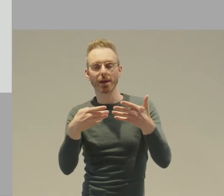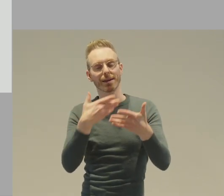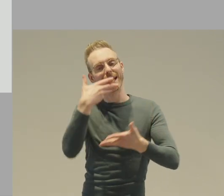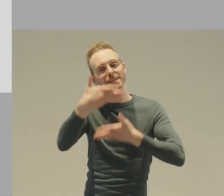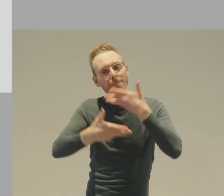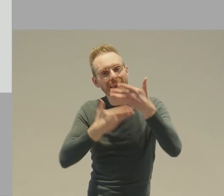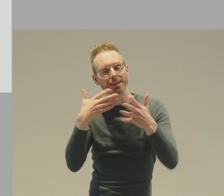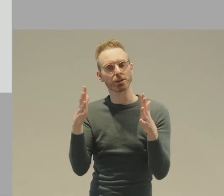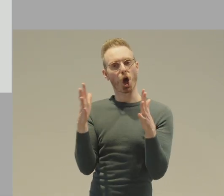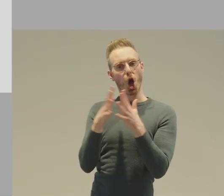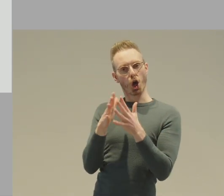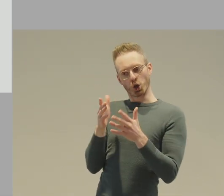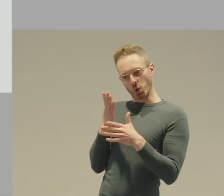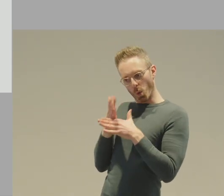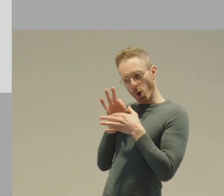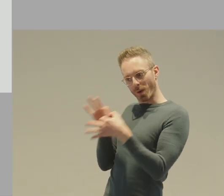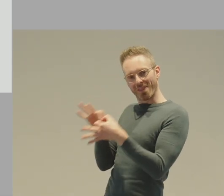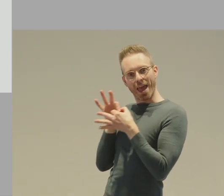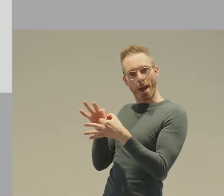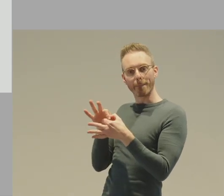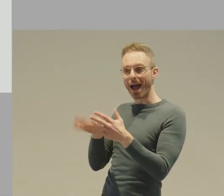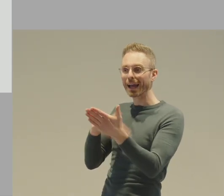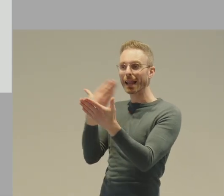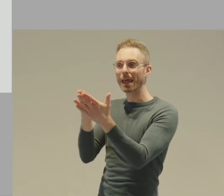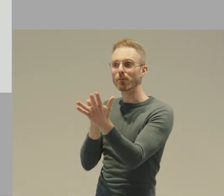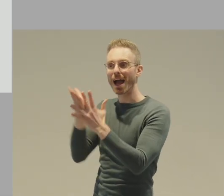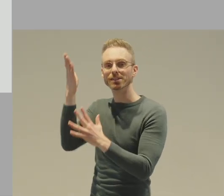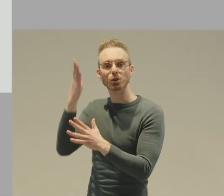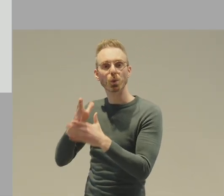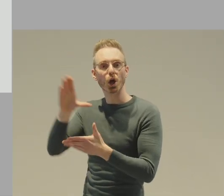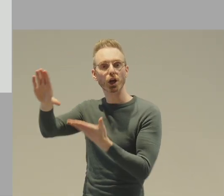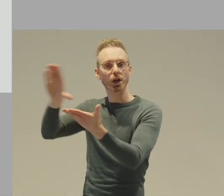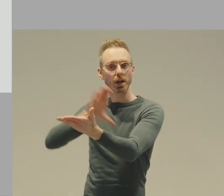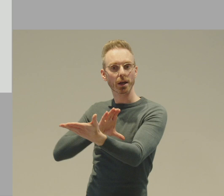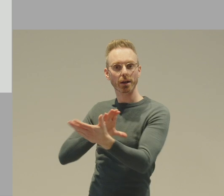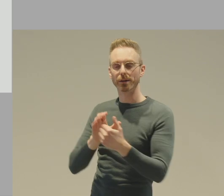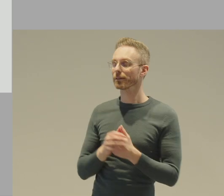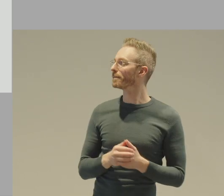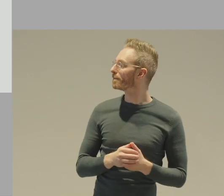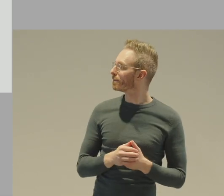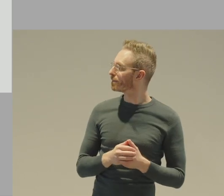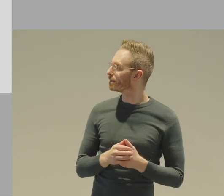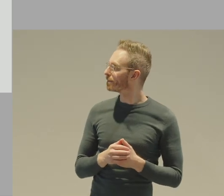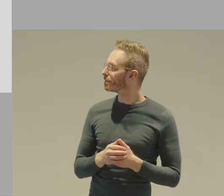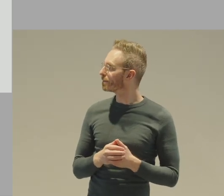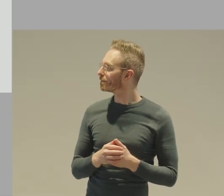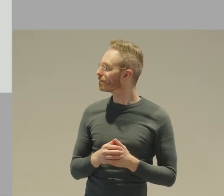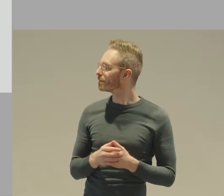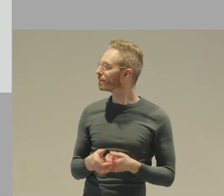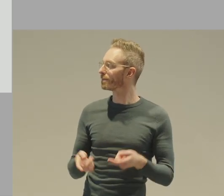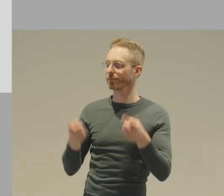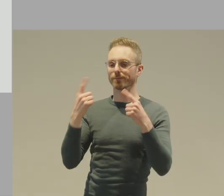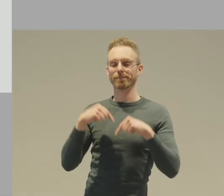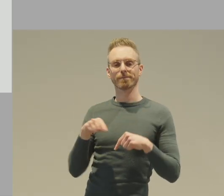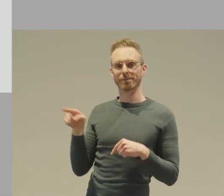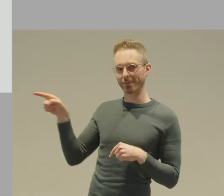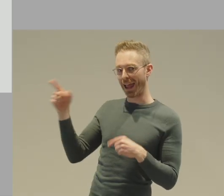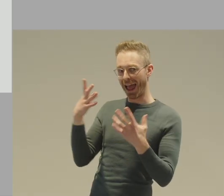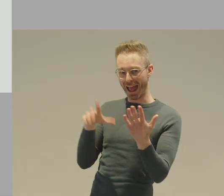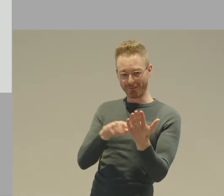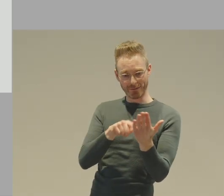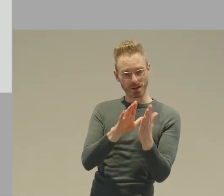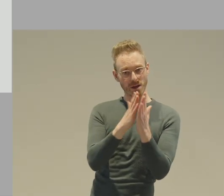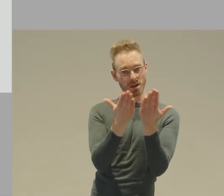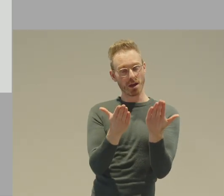There's a table for the type of support work, and it has all the different hourly rates that support workers can get paid. So use